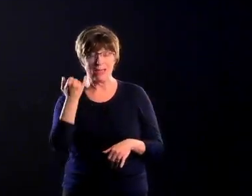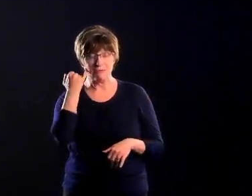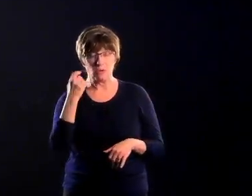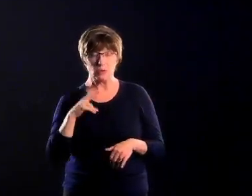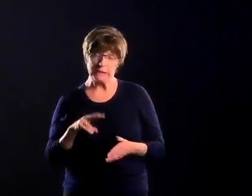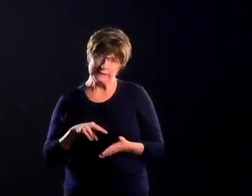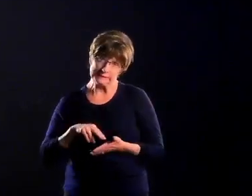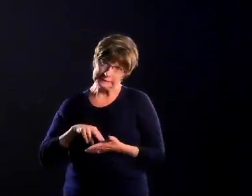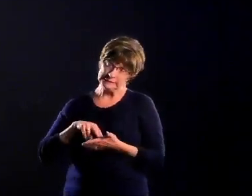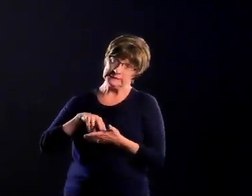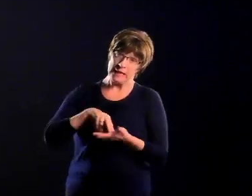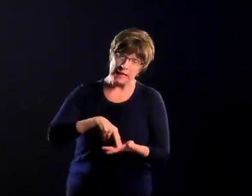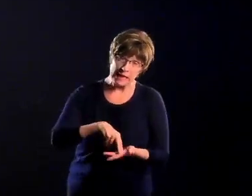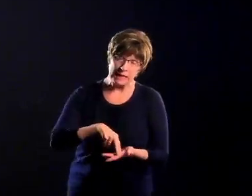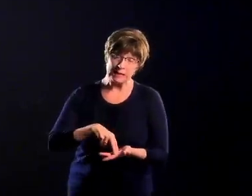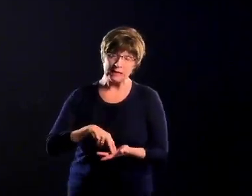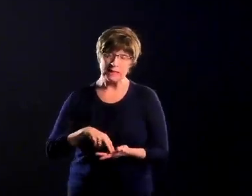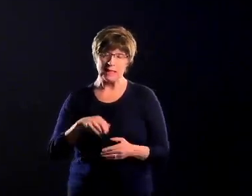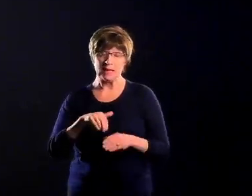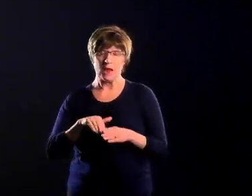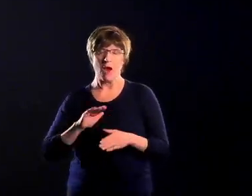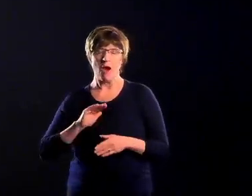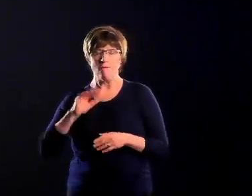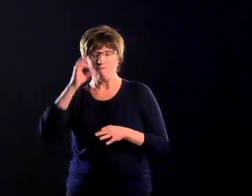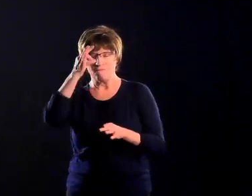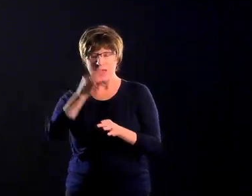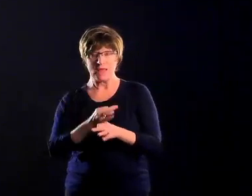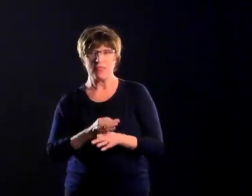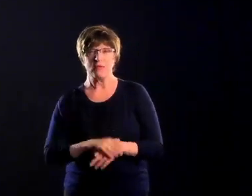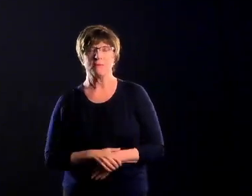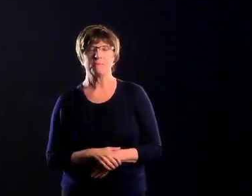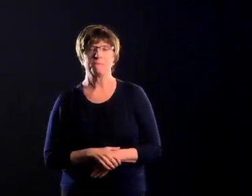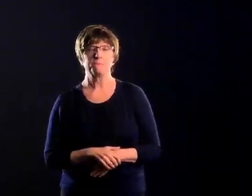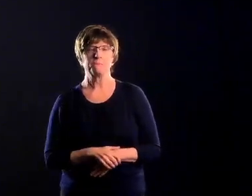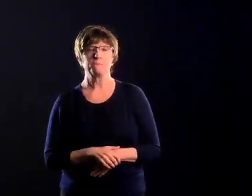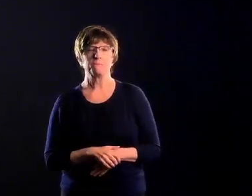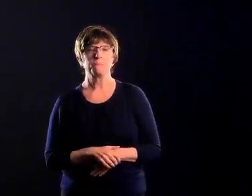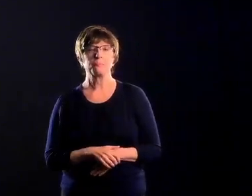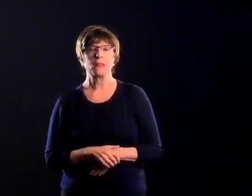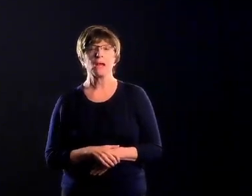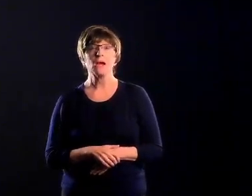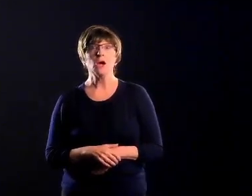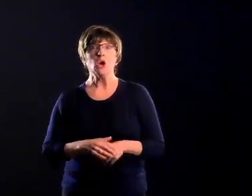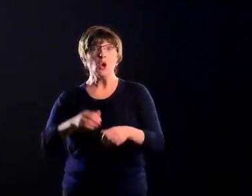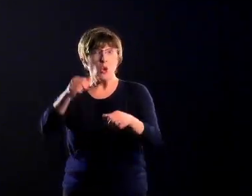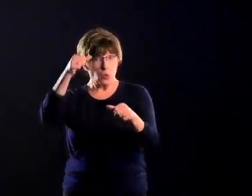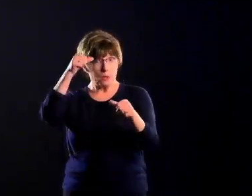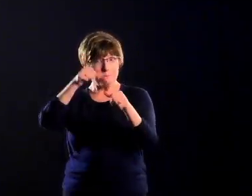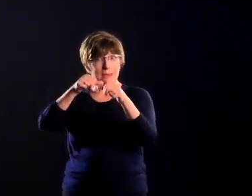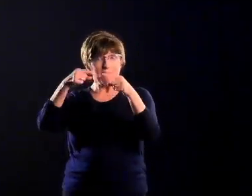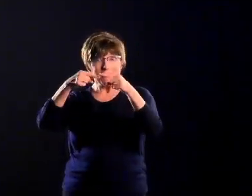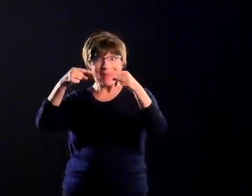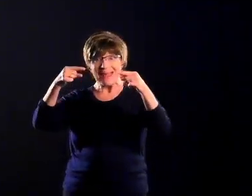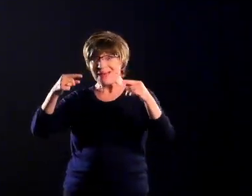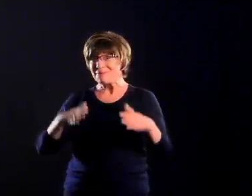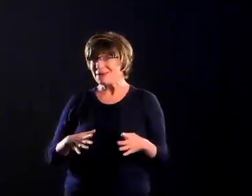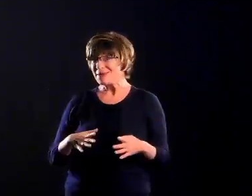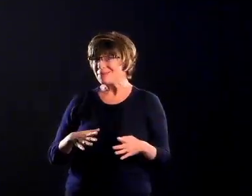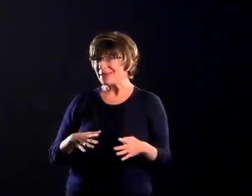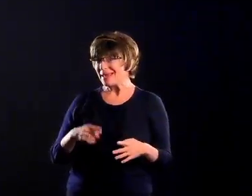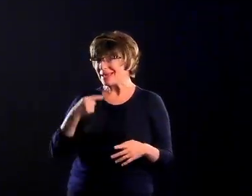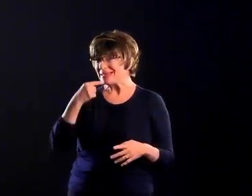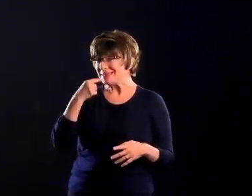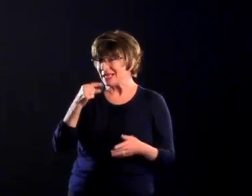faith. With that, I also want to remind you that the enemy also quoted scripture. On the